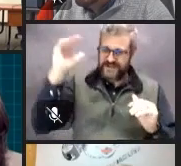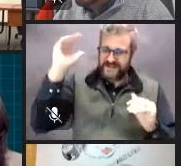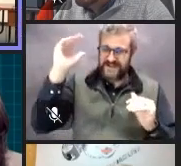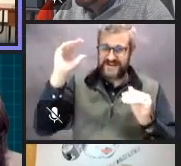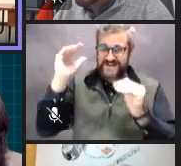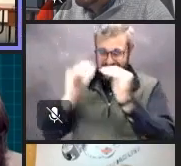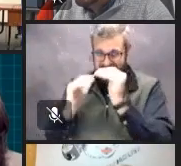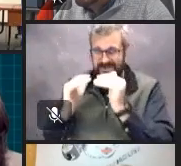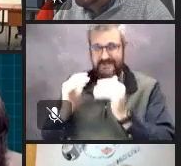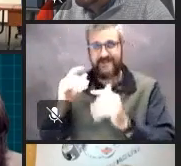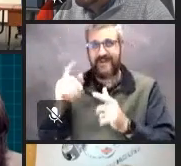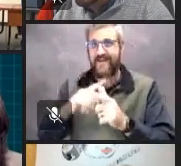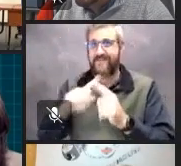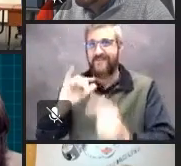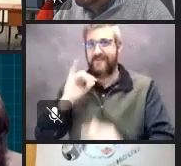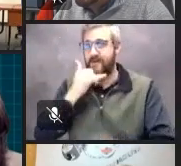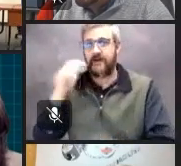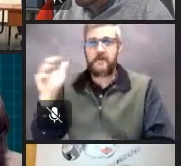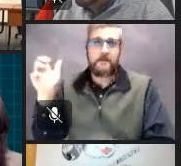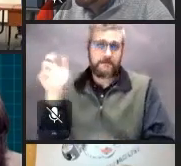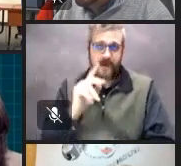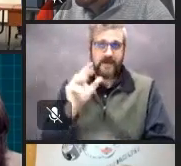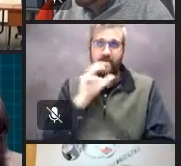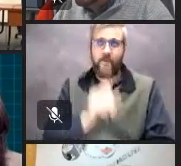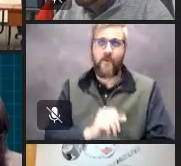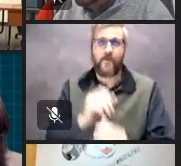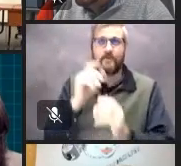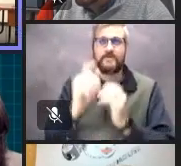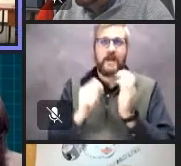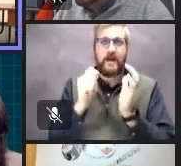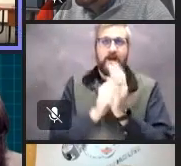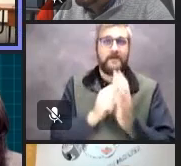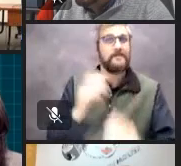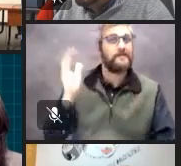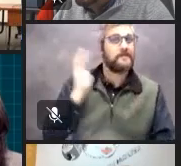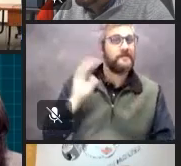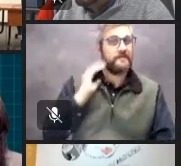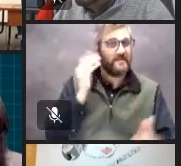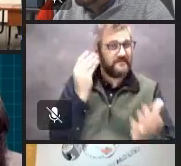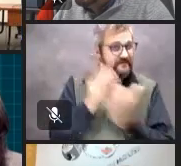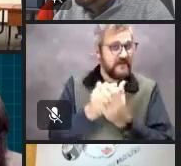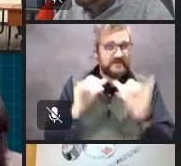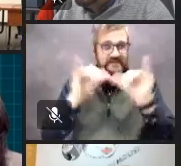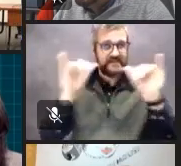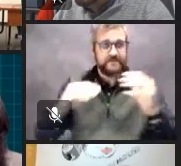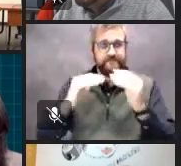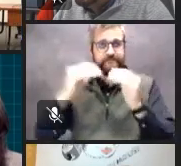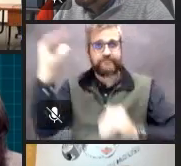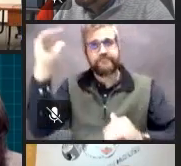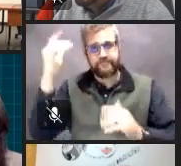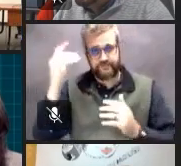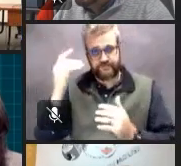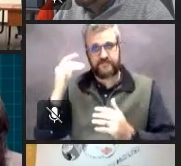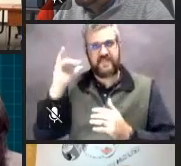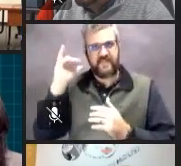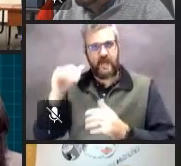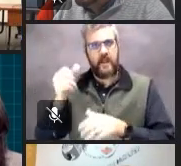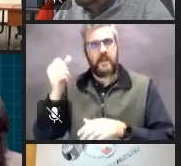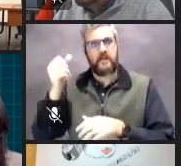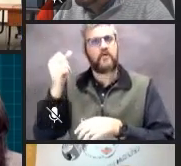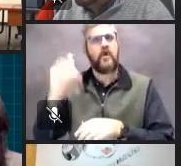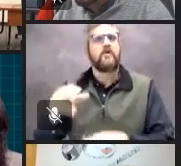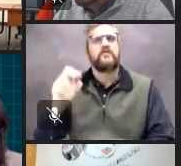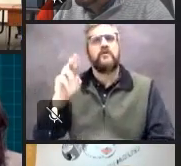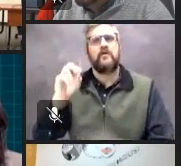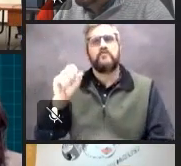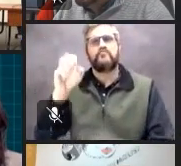return ourselves to that era of really inequitable funding systems in the state that led to the Rose case and the